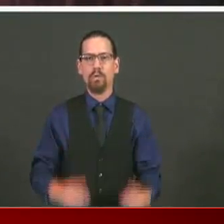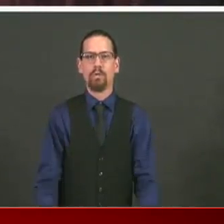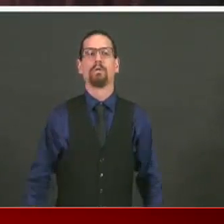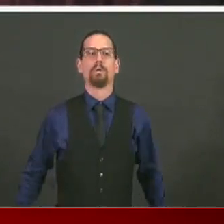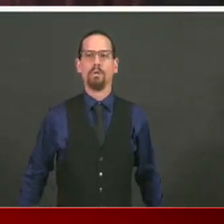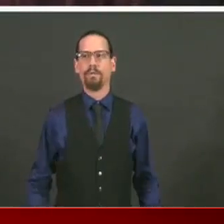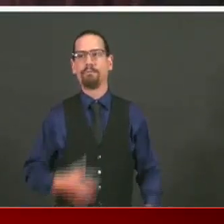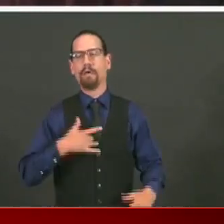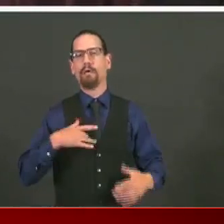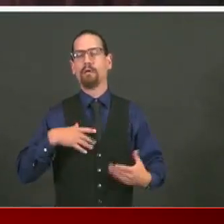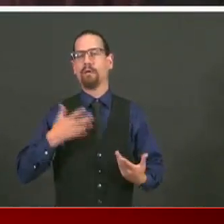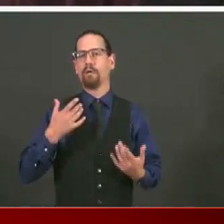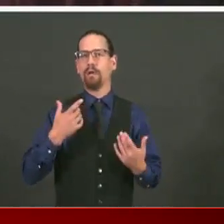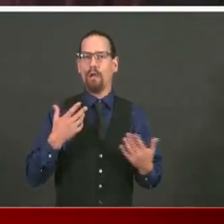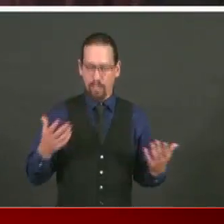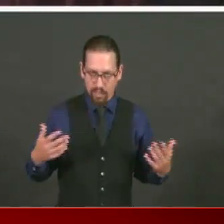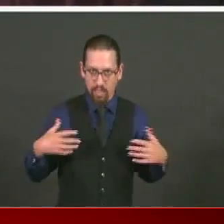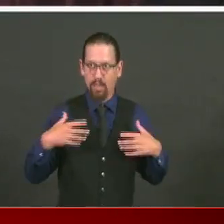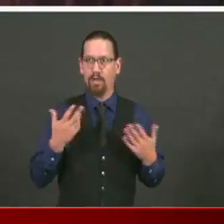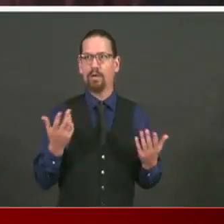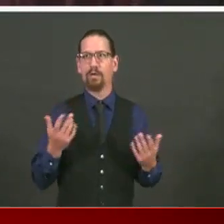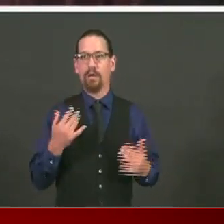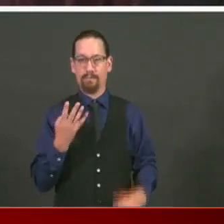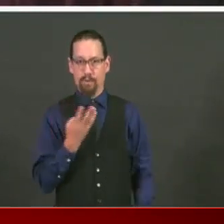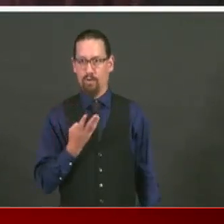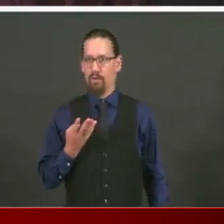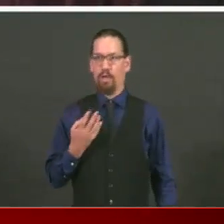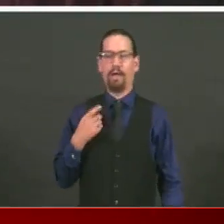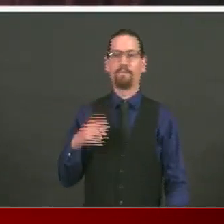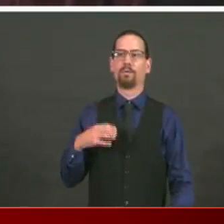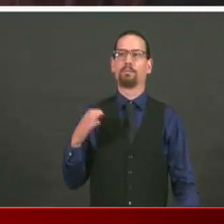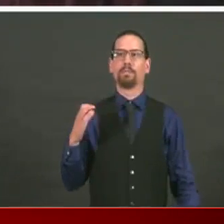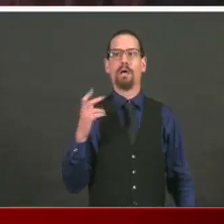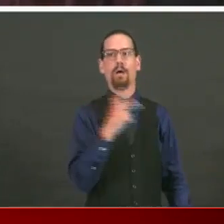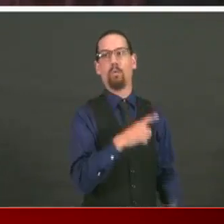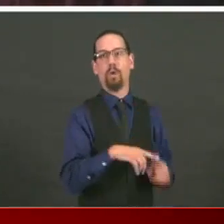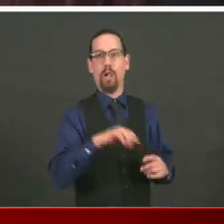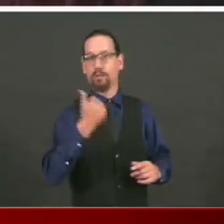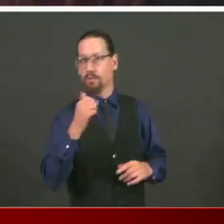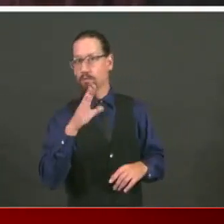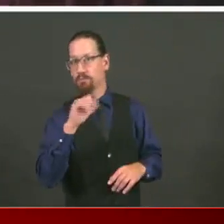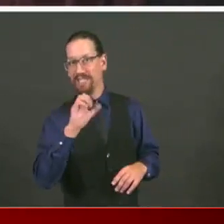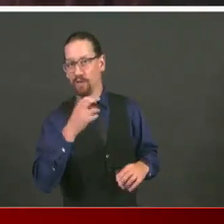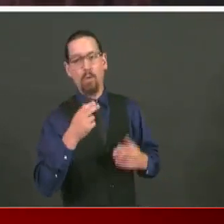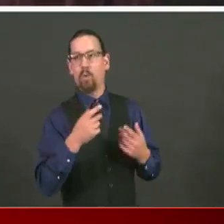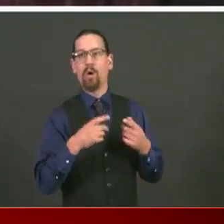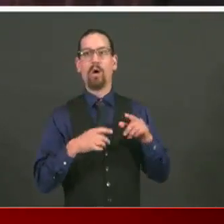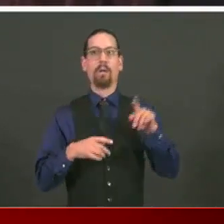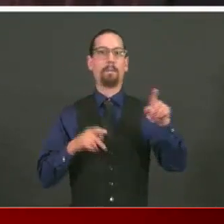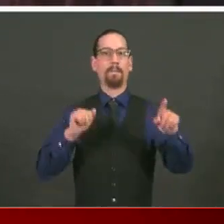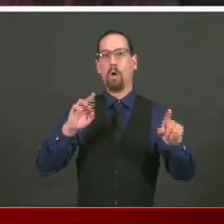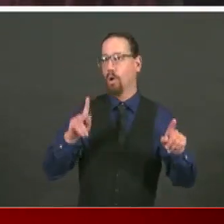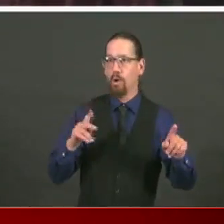because I'm not going to turn around and go back to Cranston with my family already in the car. Mm-hmm.